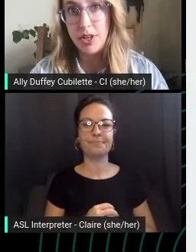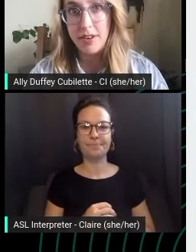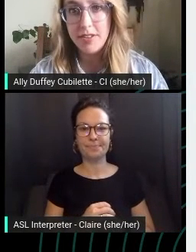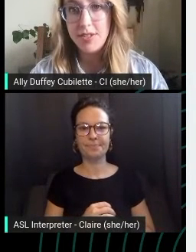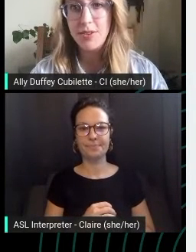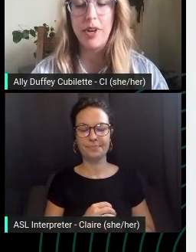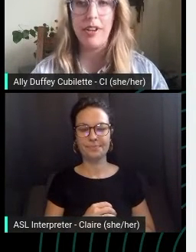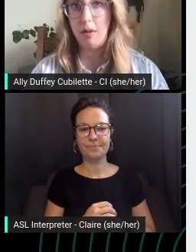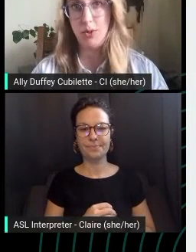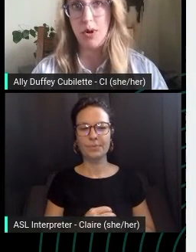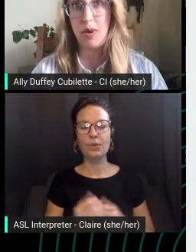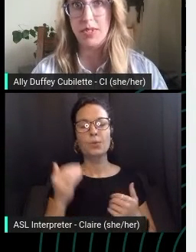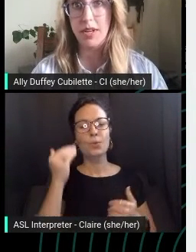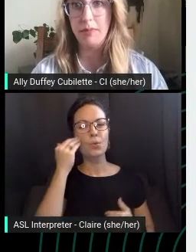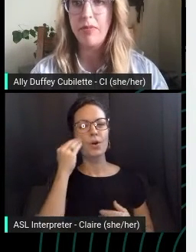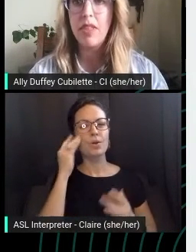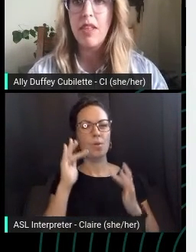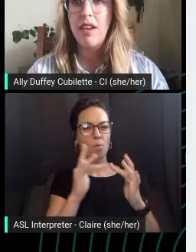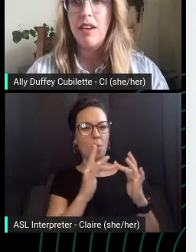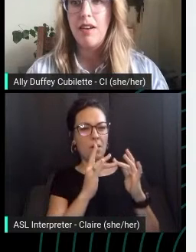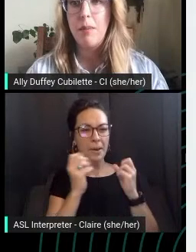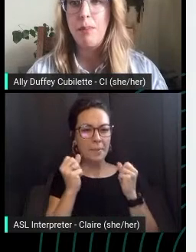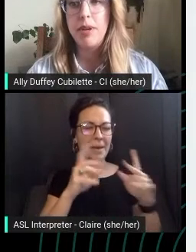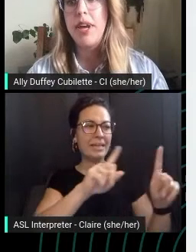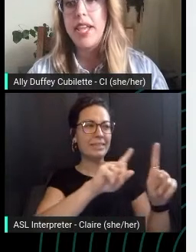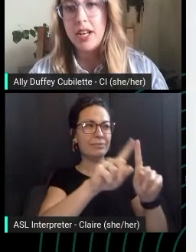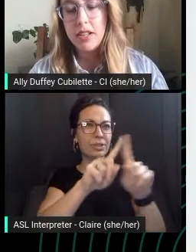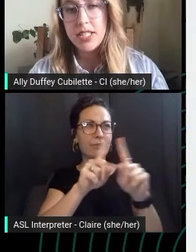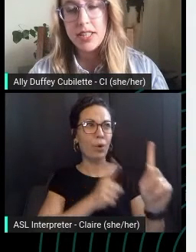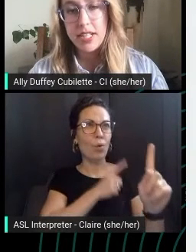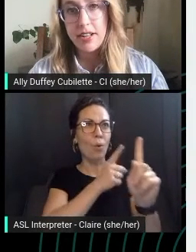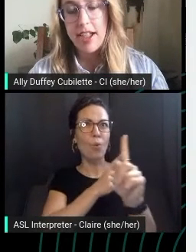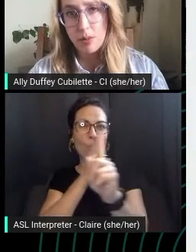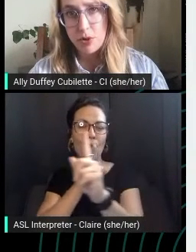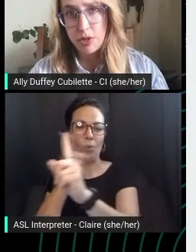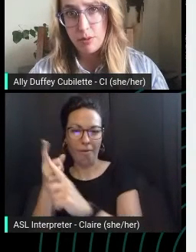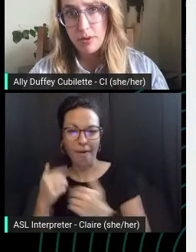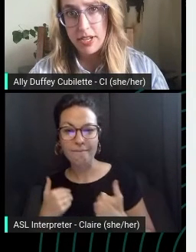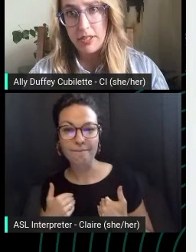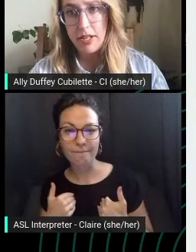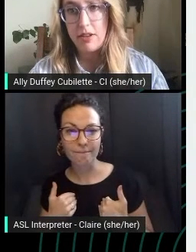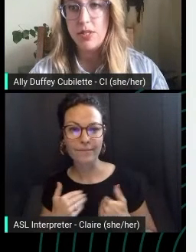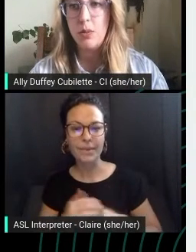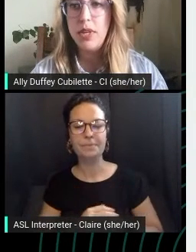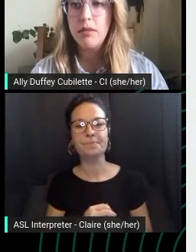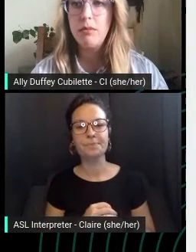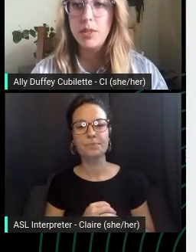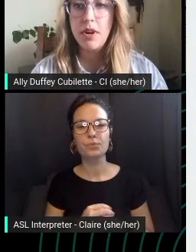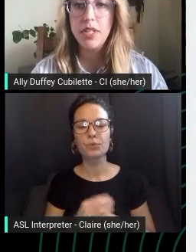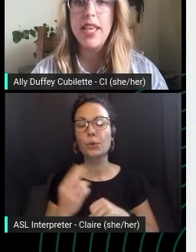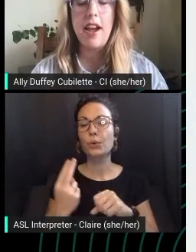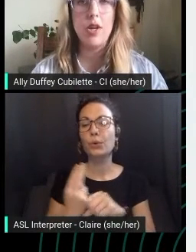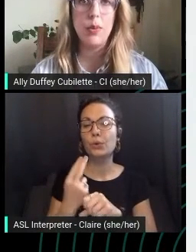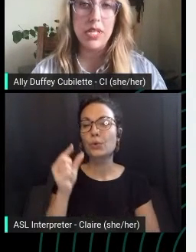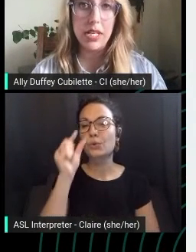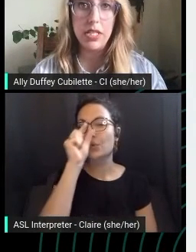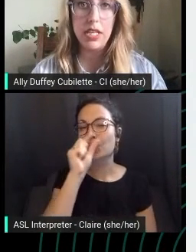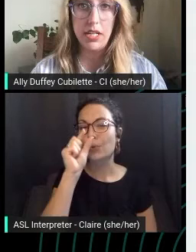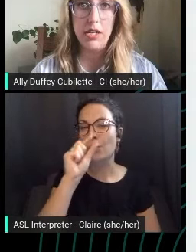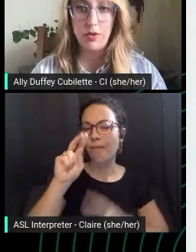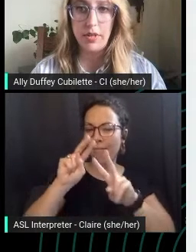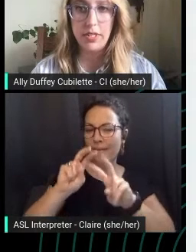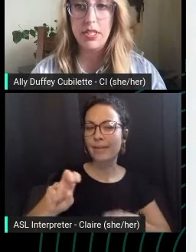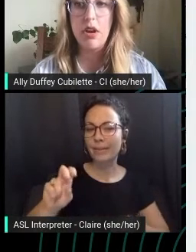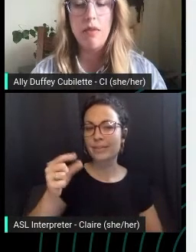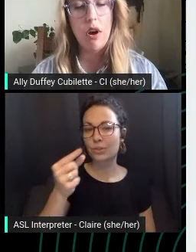competing agendas when it comes to our website. But by analyzing the data captured in Google Analytics, we can respond to the actual needs